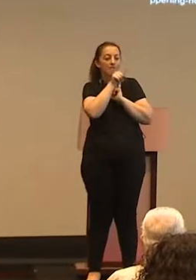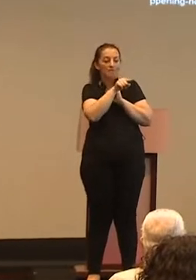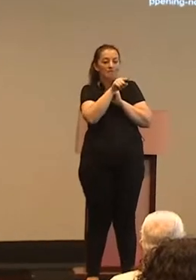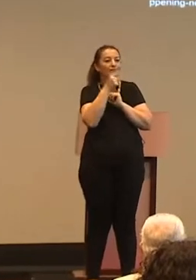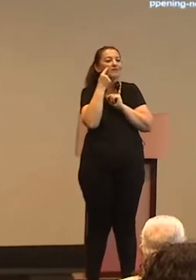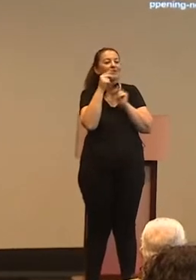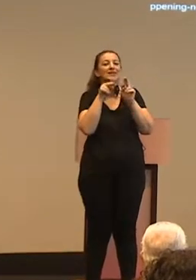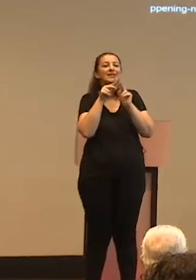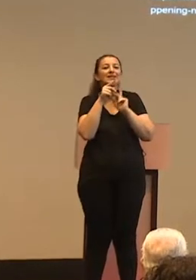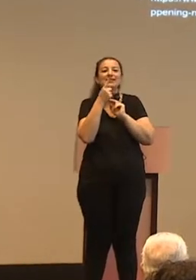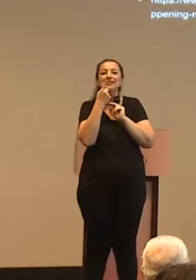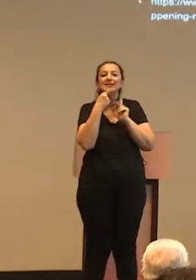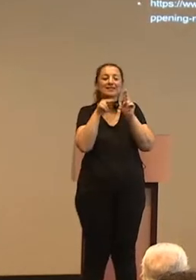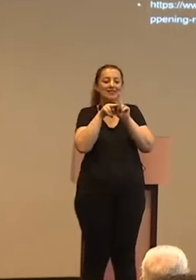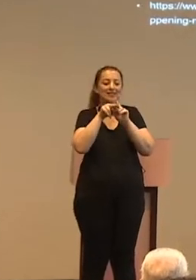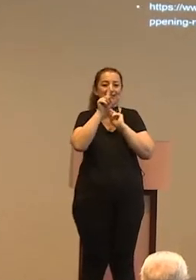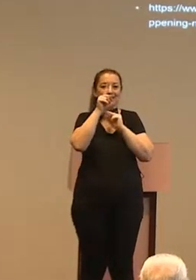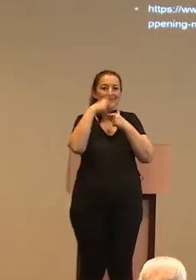slide